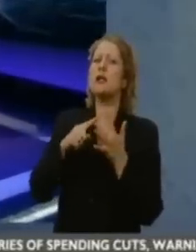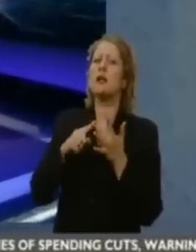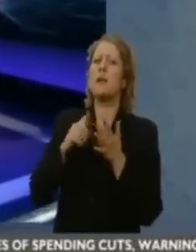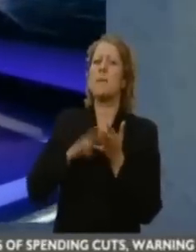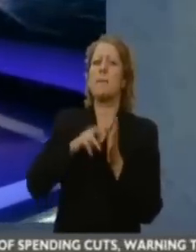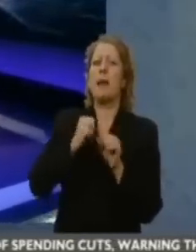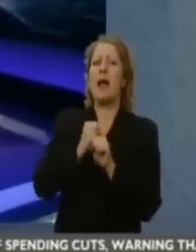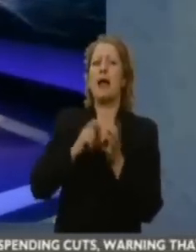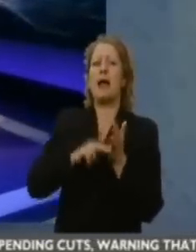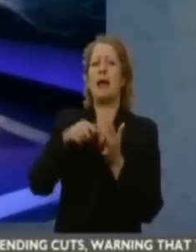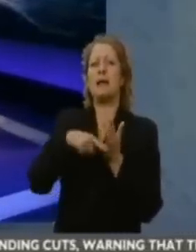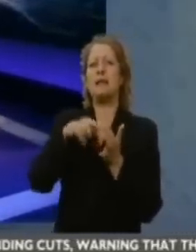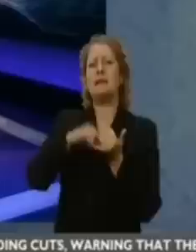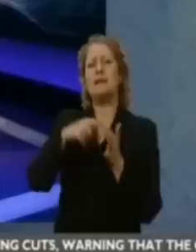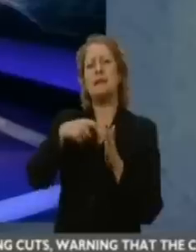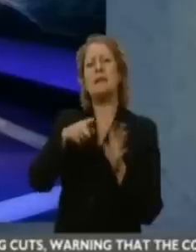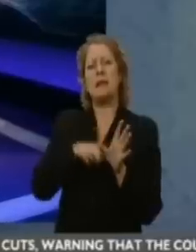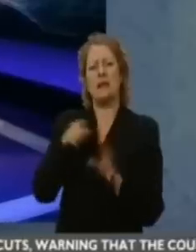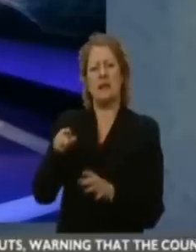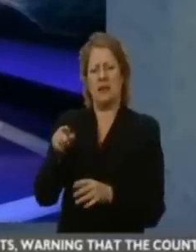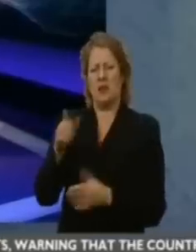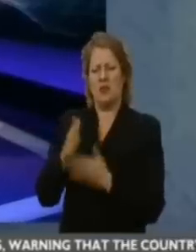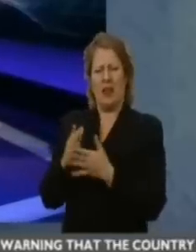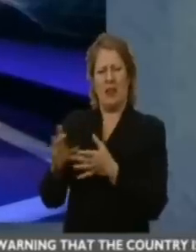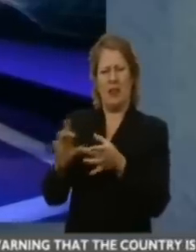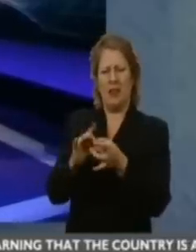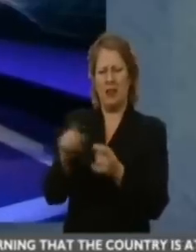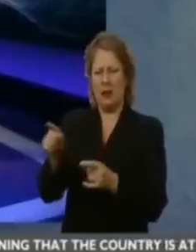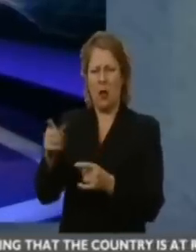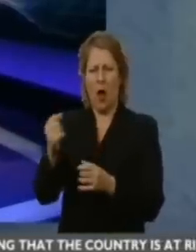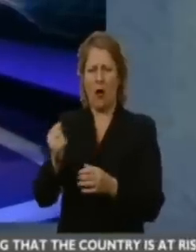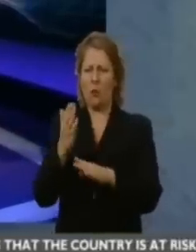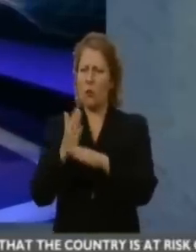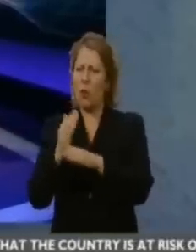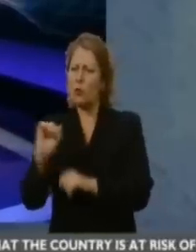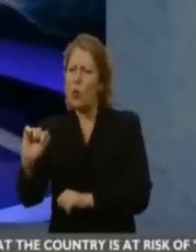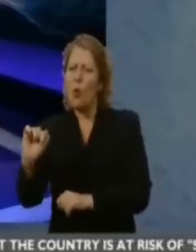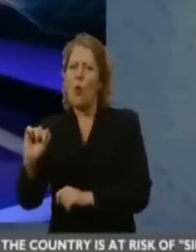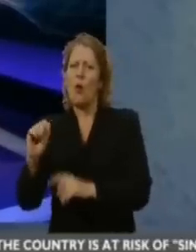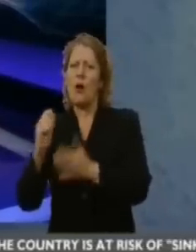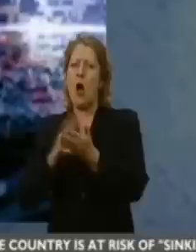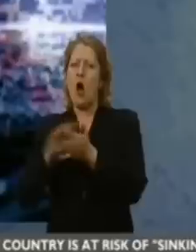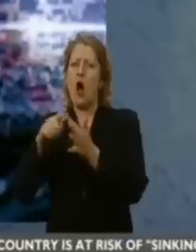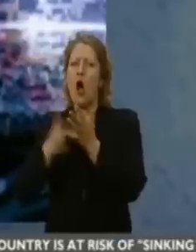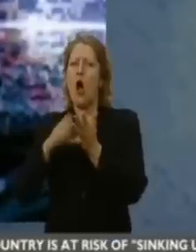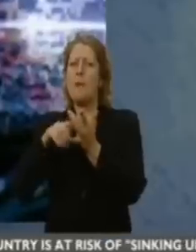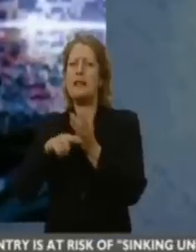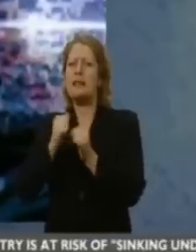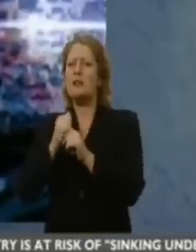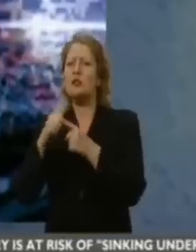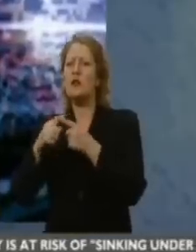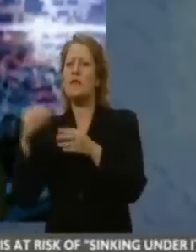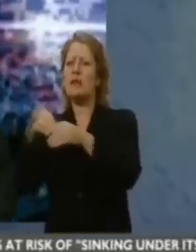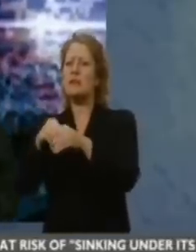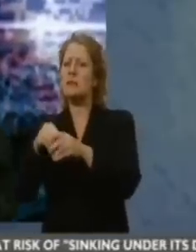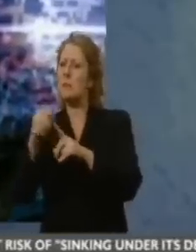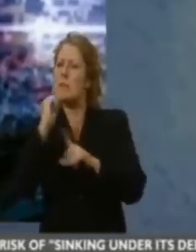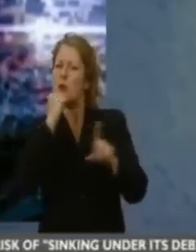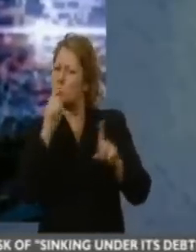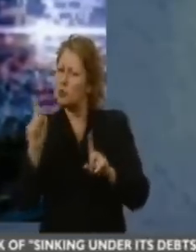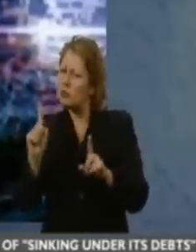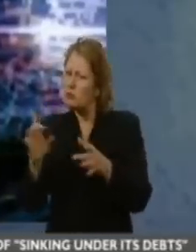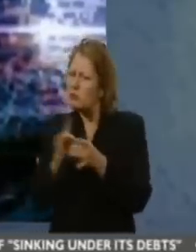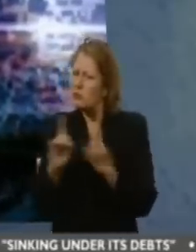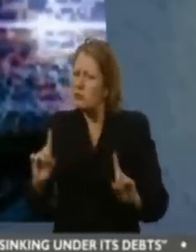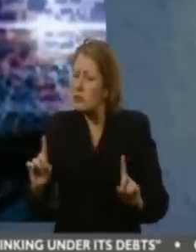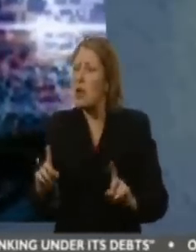connection to you and your Hermitage investment business in Moscow? Sergei was a lawyer working for a firm